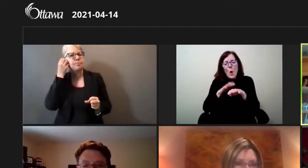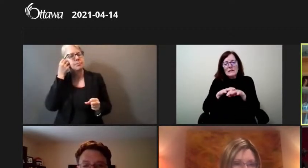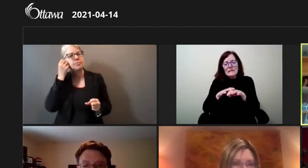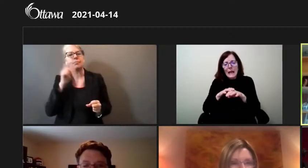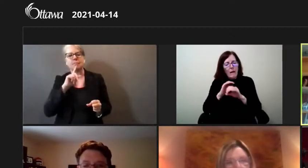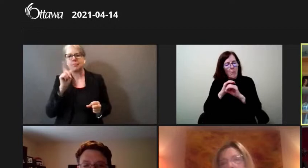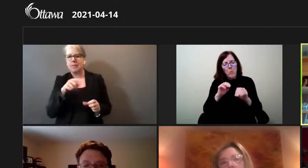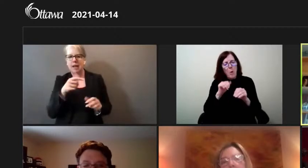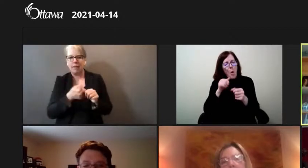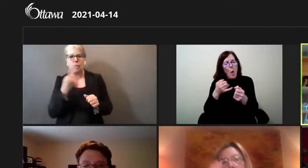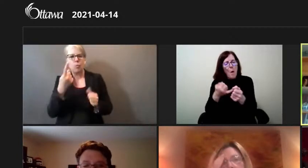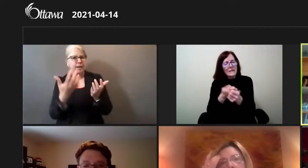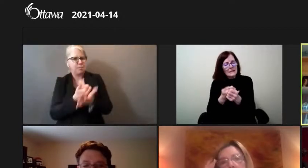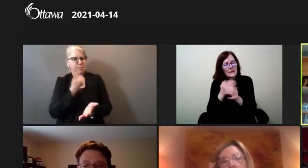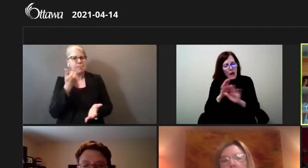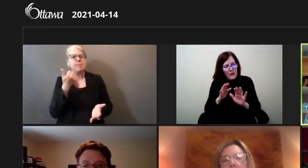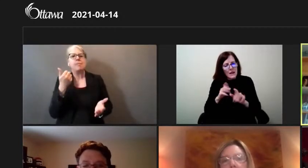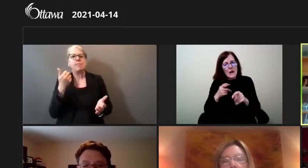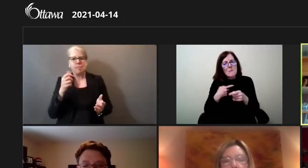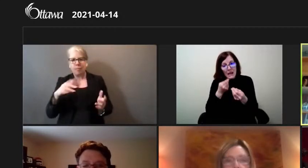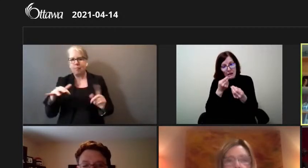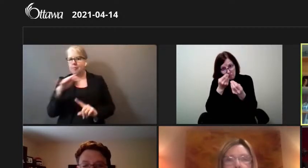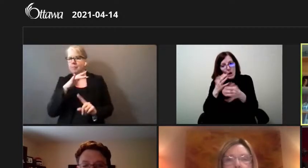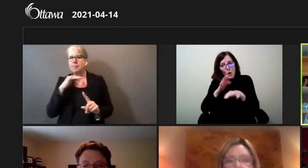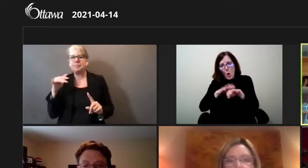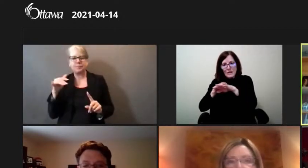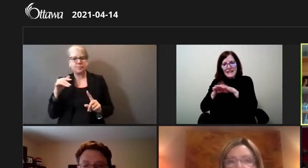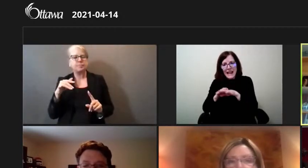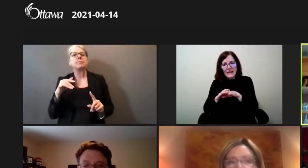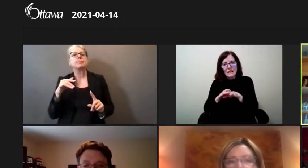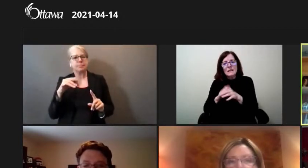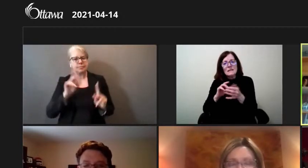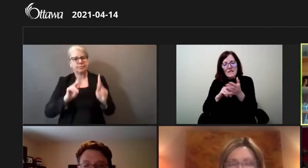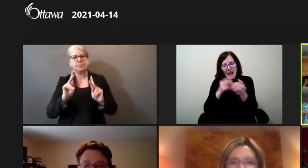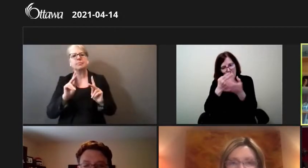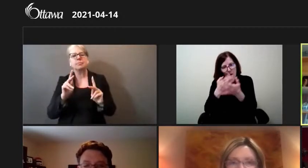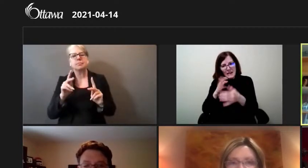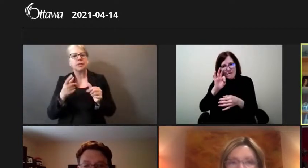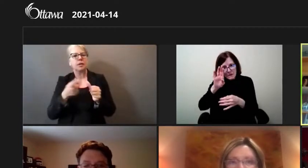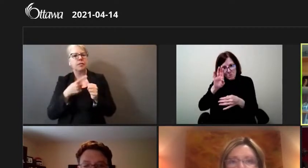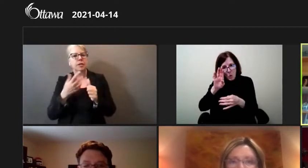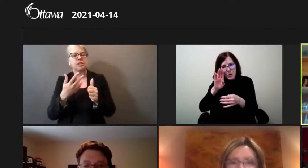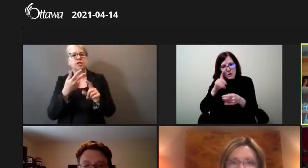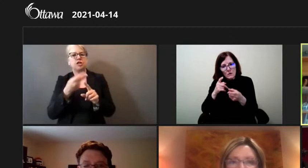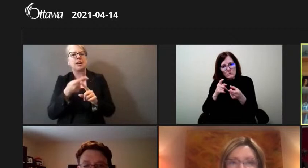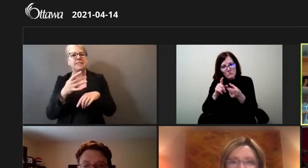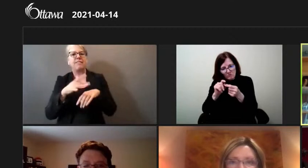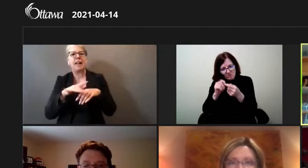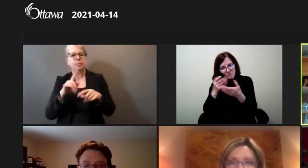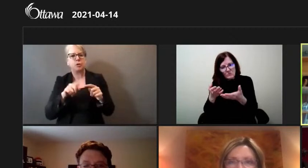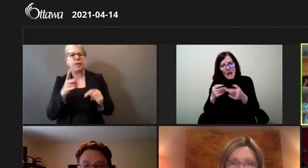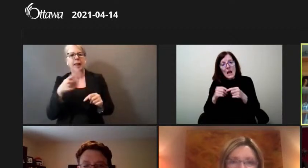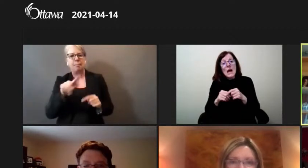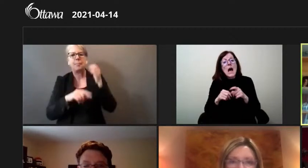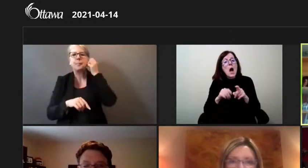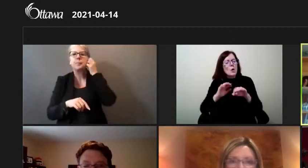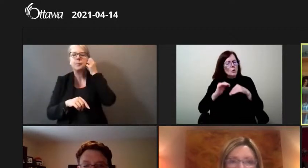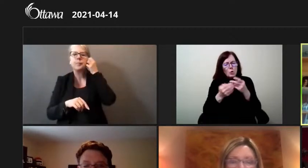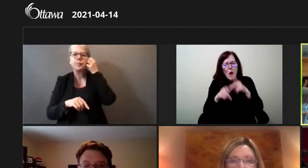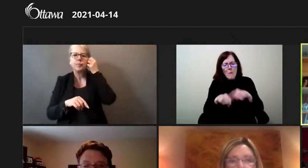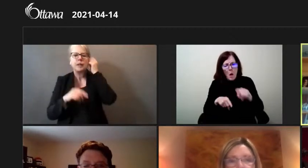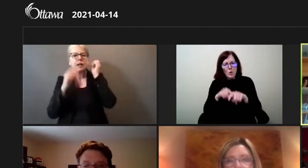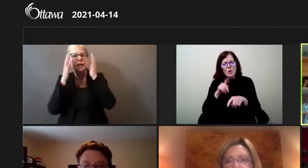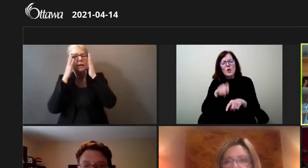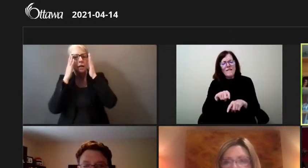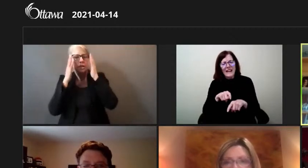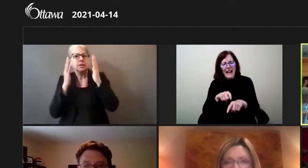everybody should take to protect the people around them and themselves. Everybody should take the first shot that's available to them.